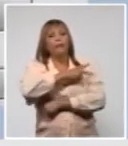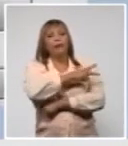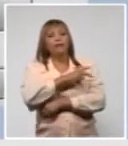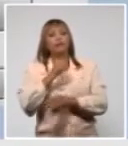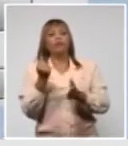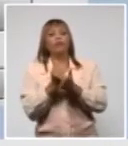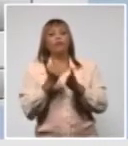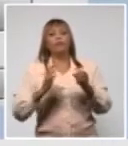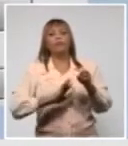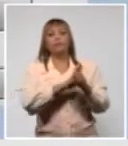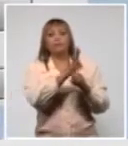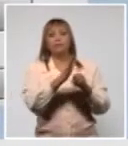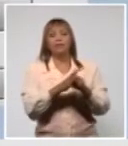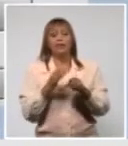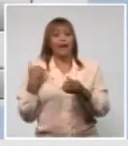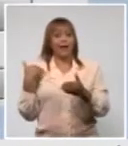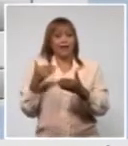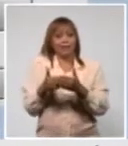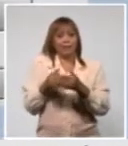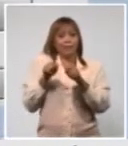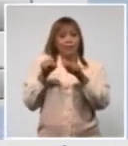countries.